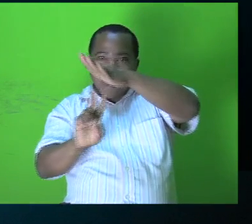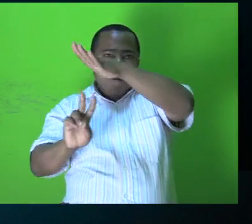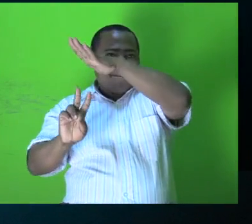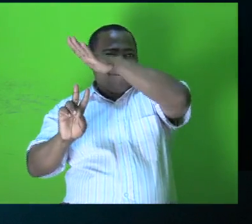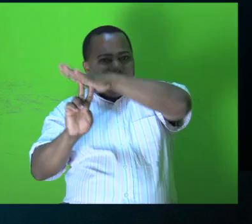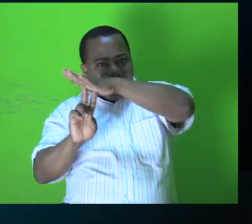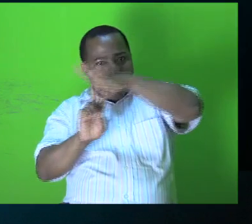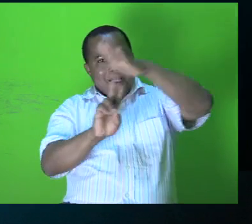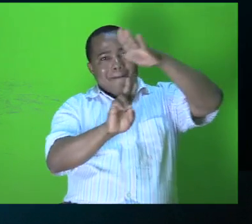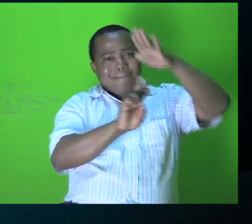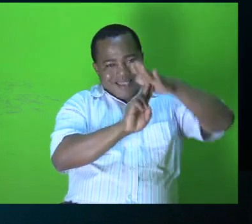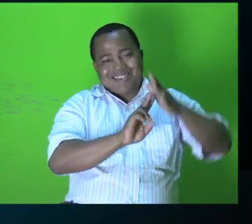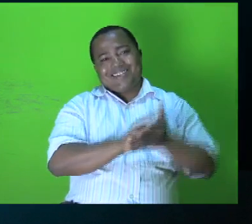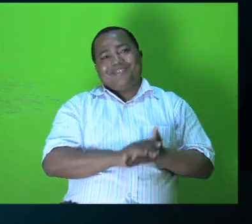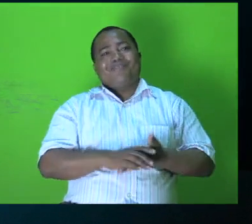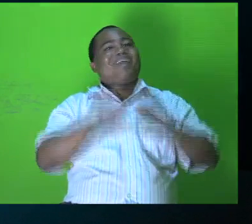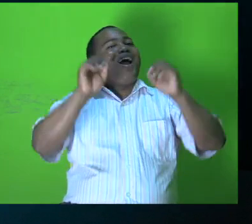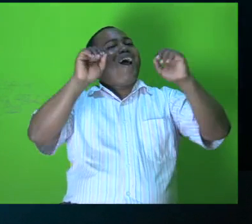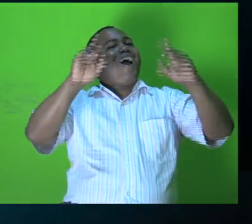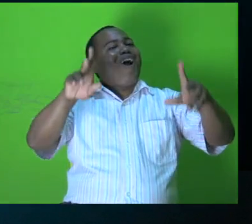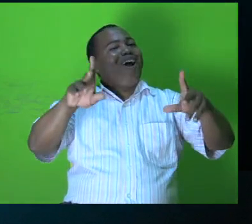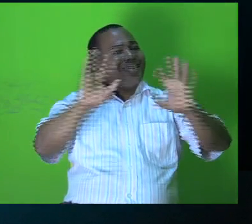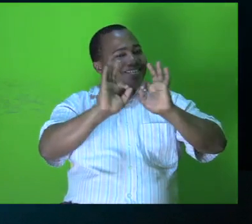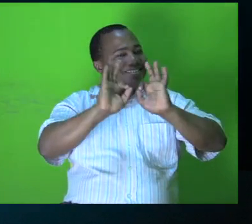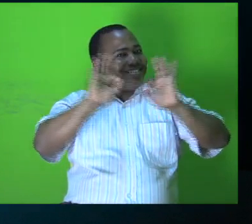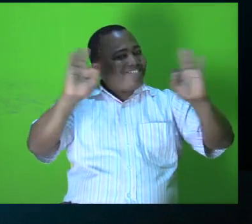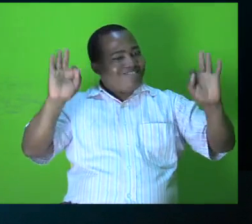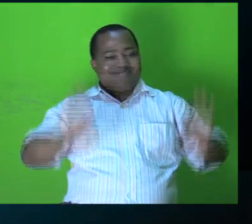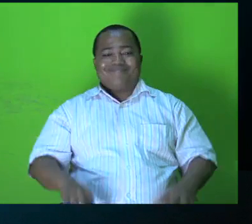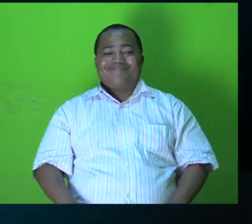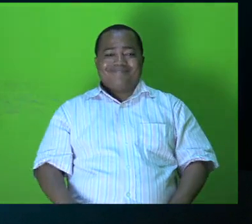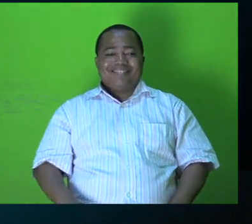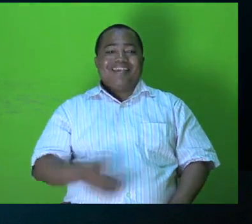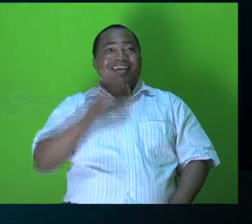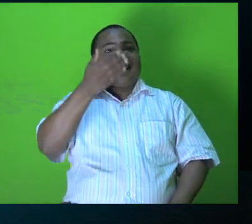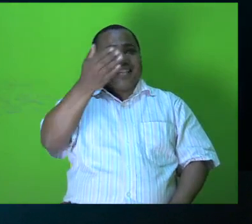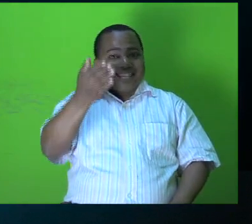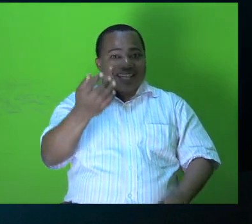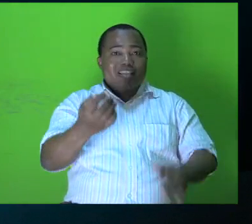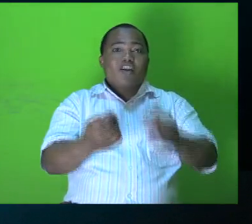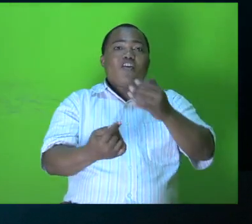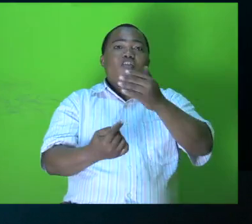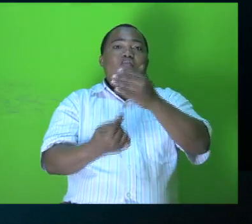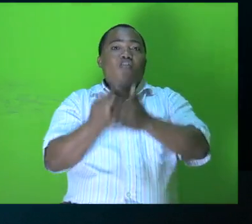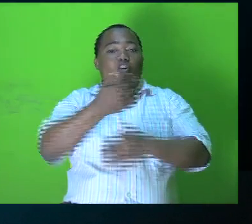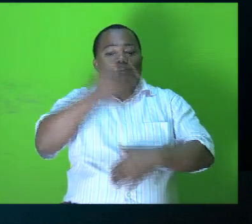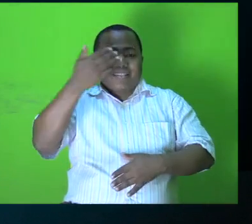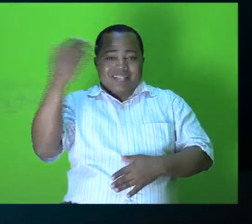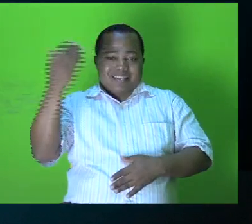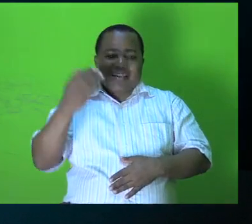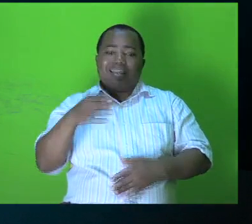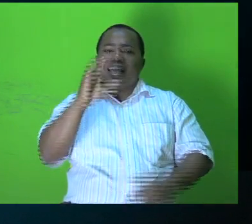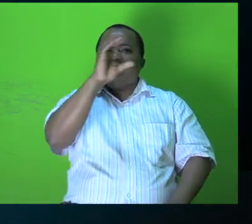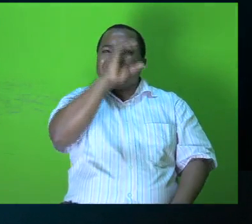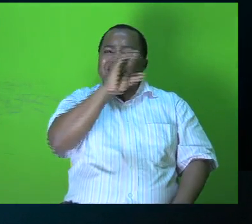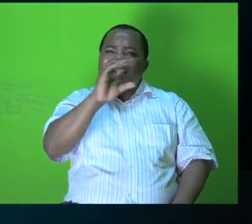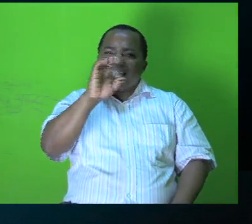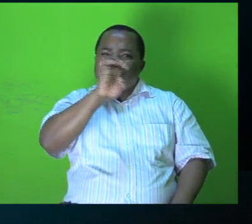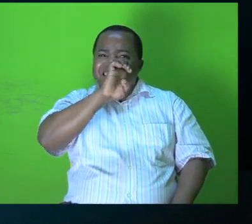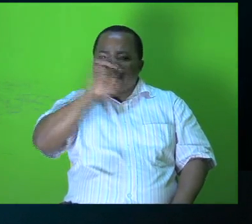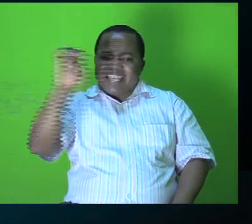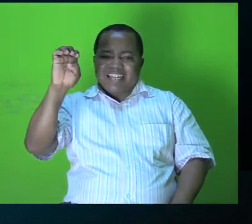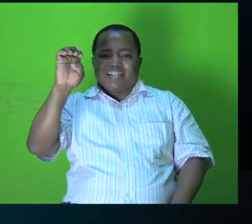Wow, nice one. It is followed by the centrioles